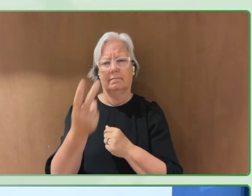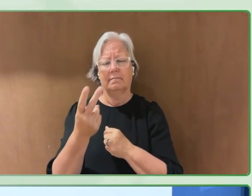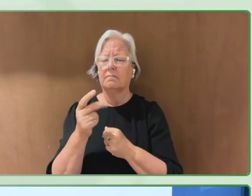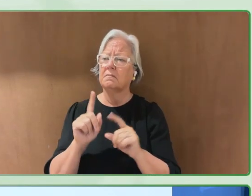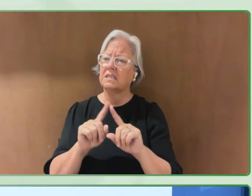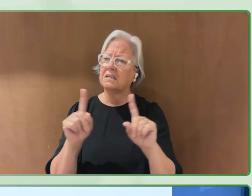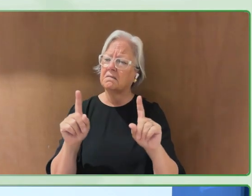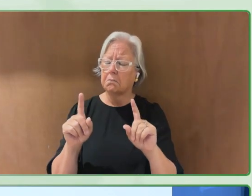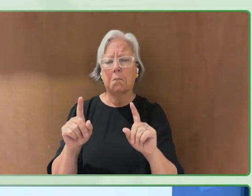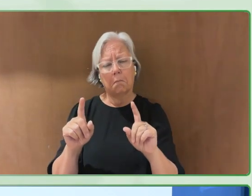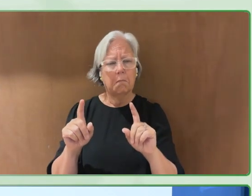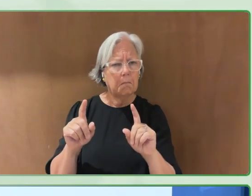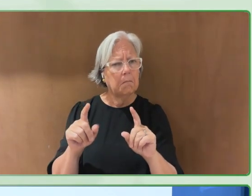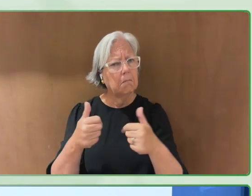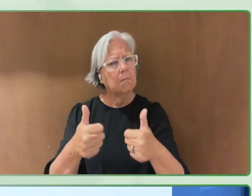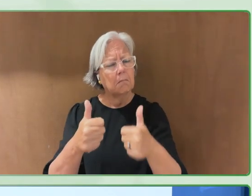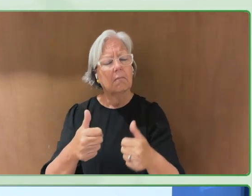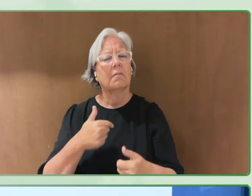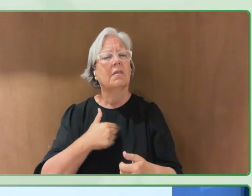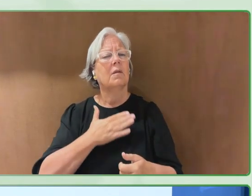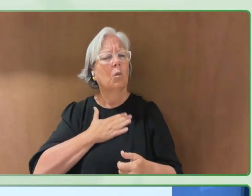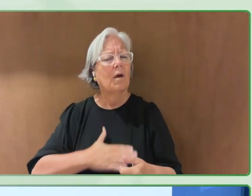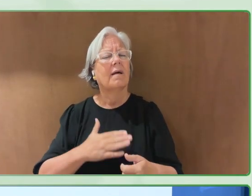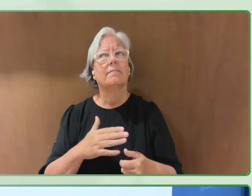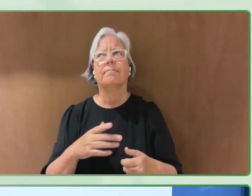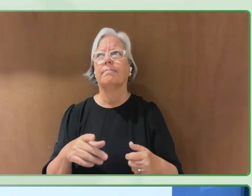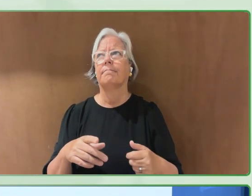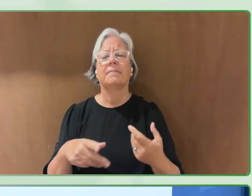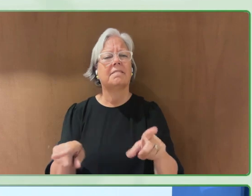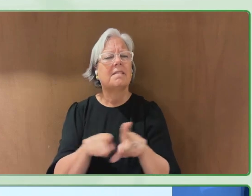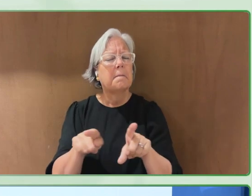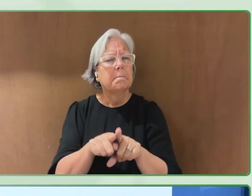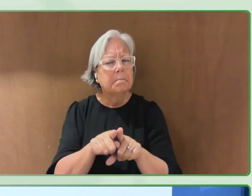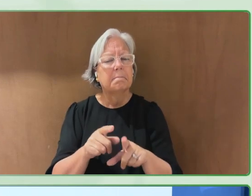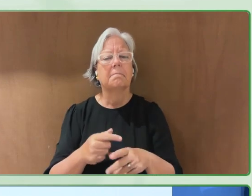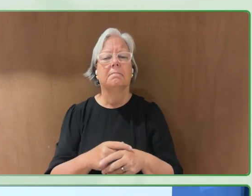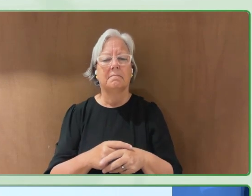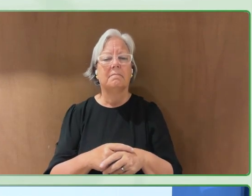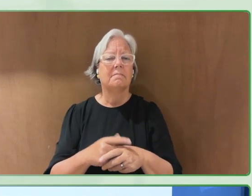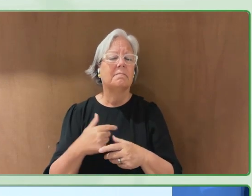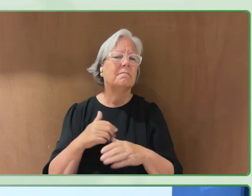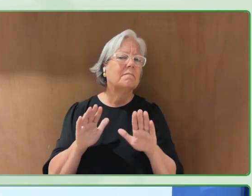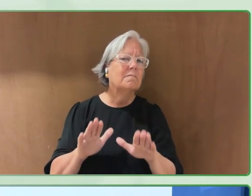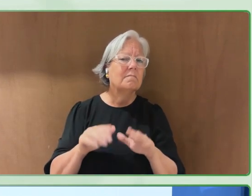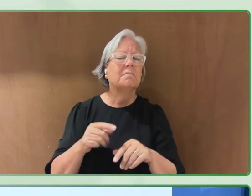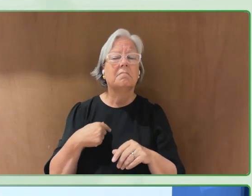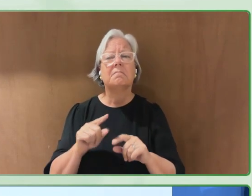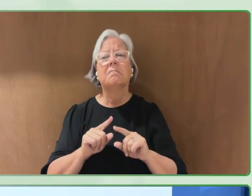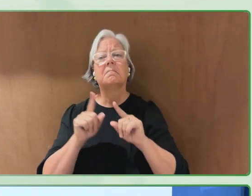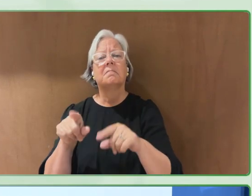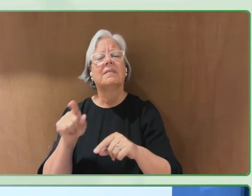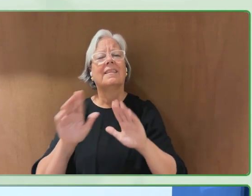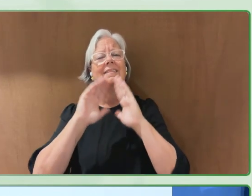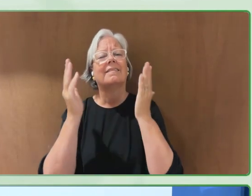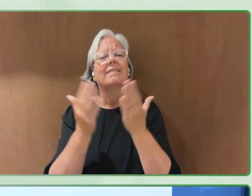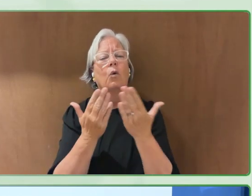to do the same. Then I traveled to here to an international conference for do the